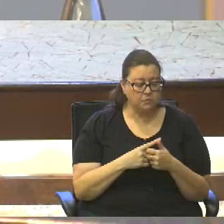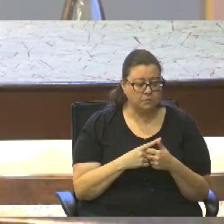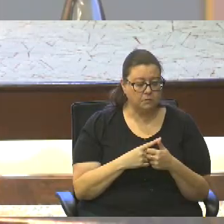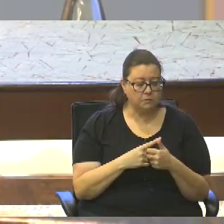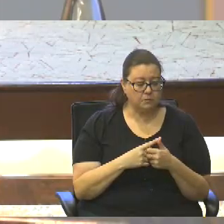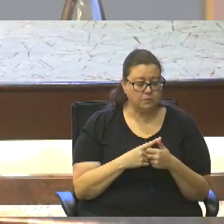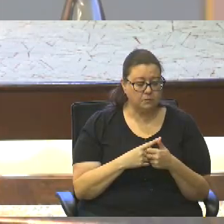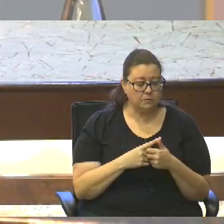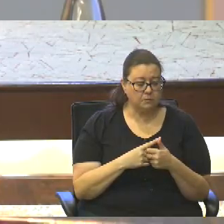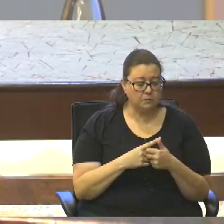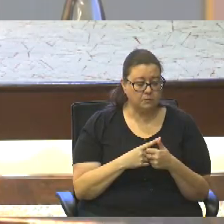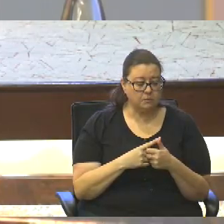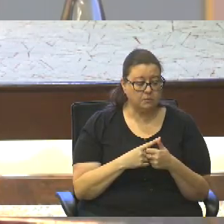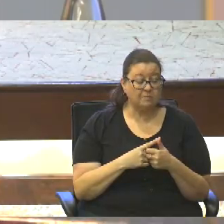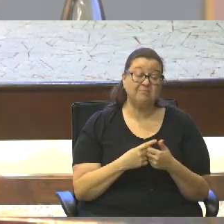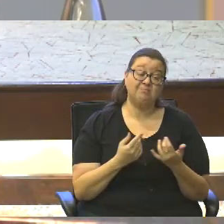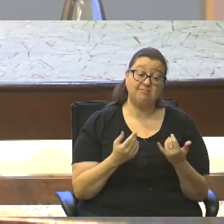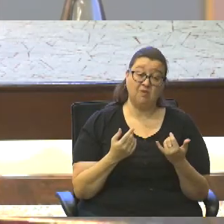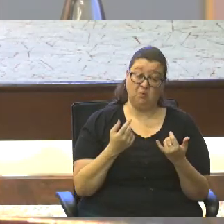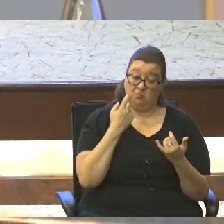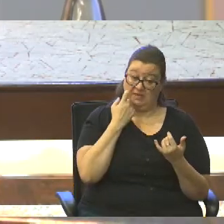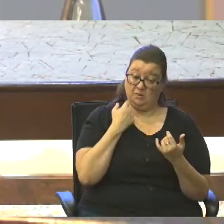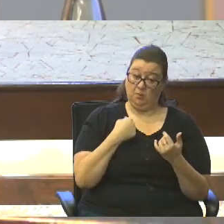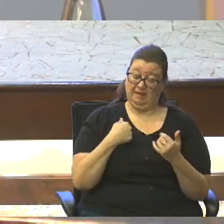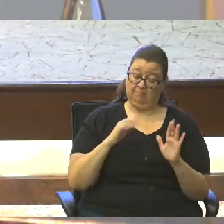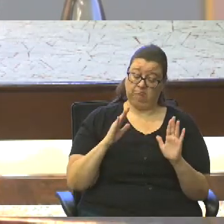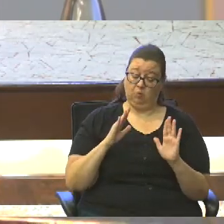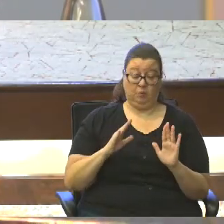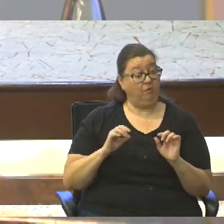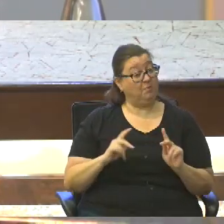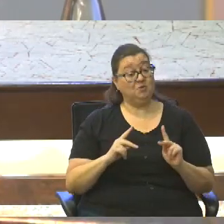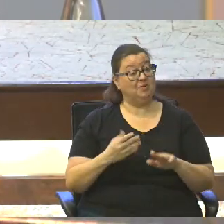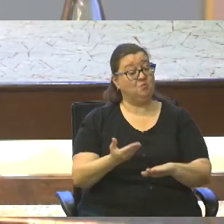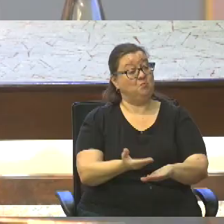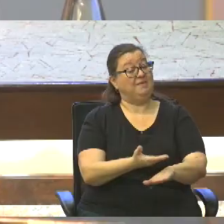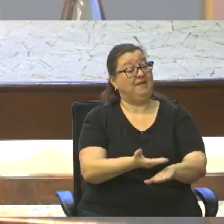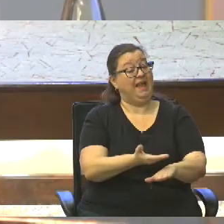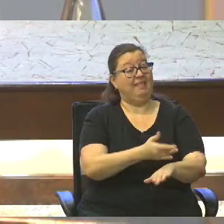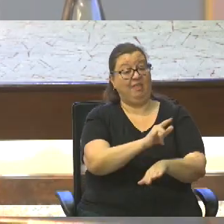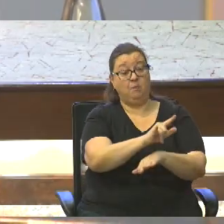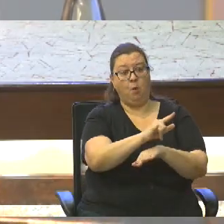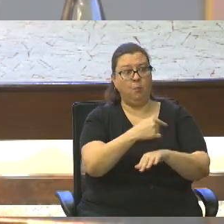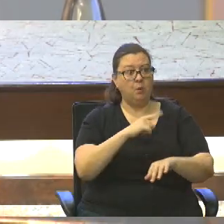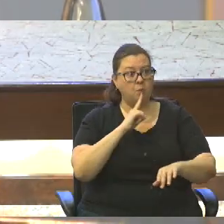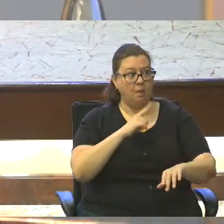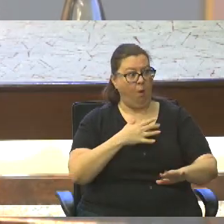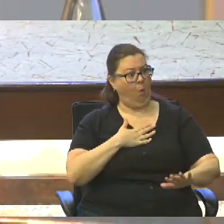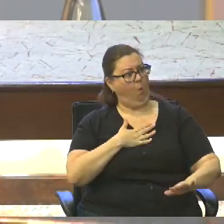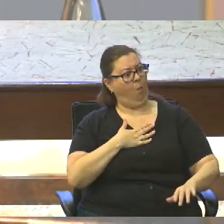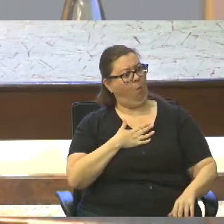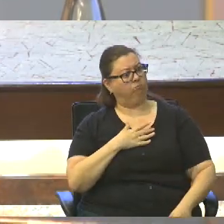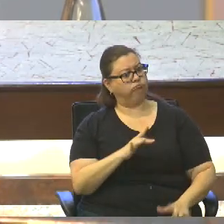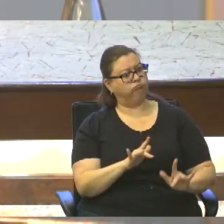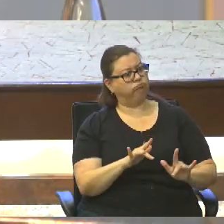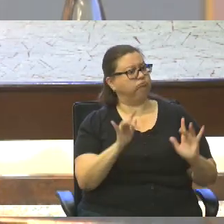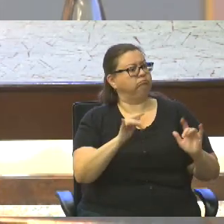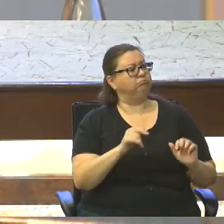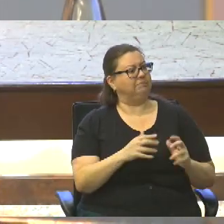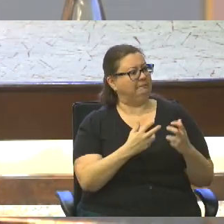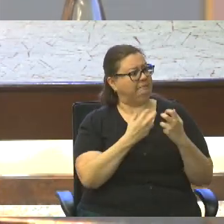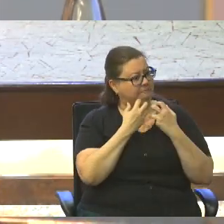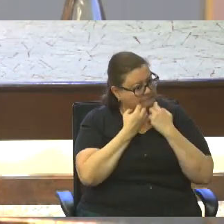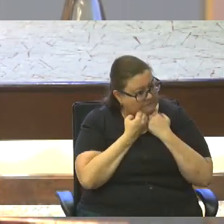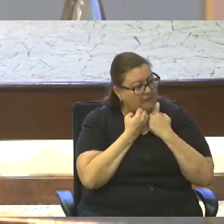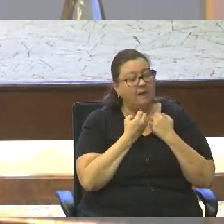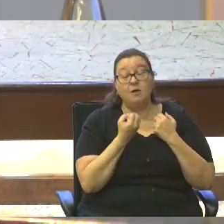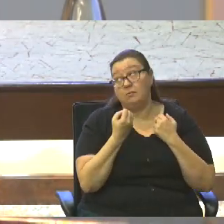wonderful opportunity of renovating our airport recently, we realize what a jewel it is that we have and cannot be maintained for